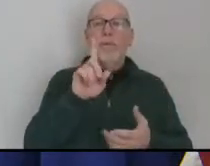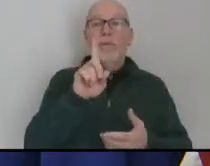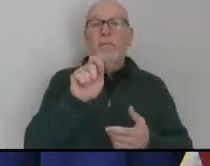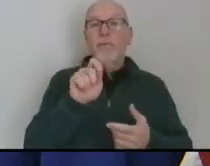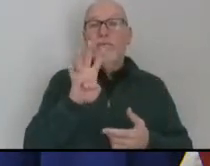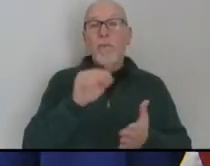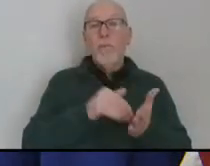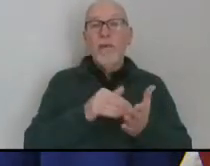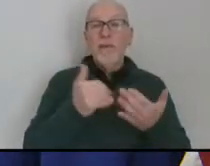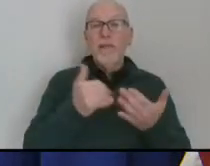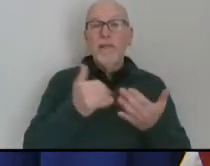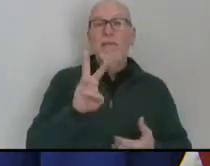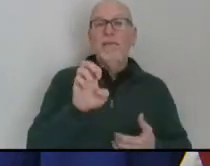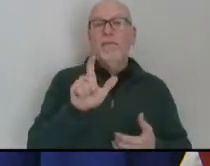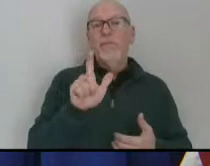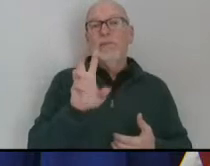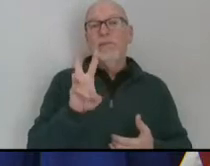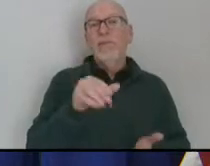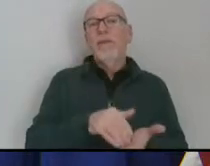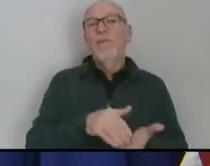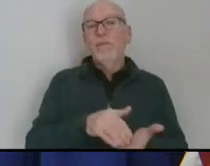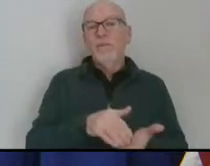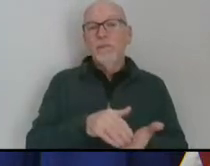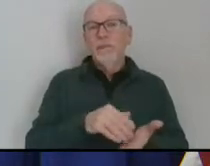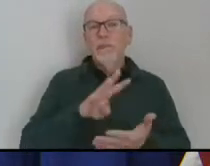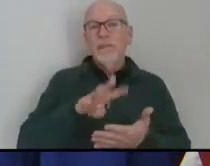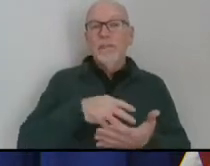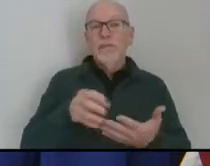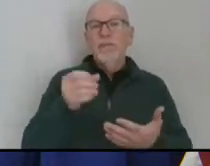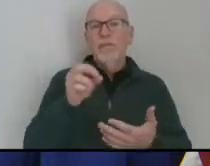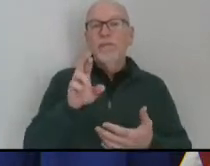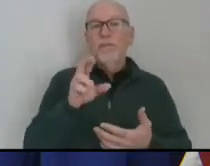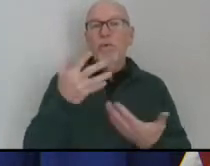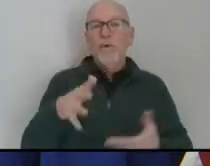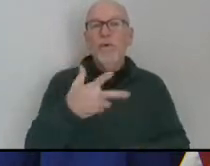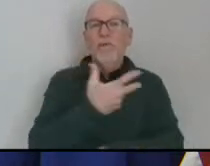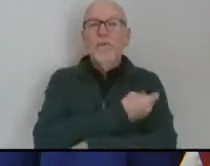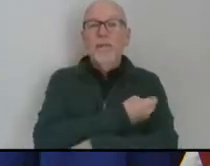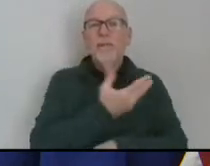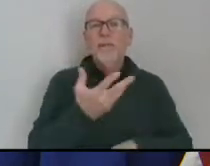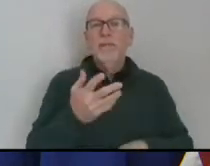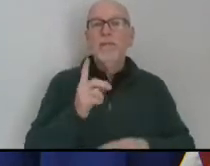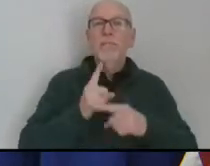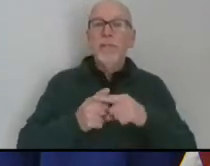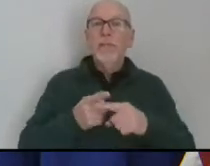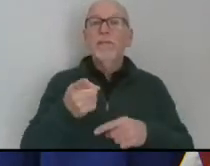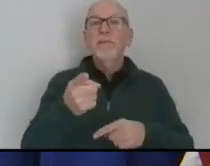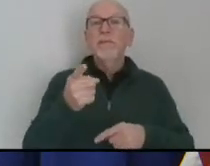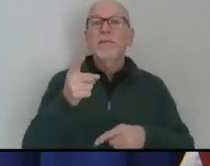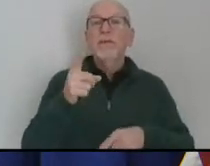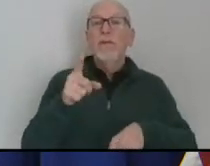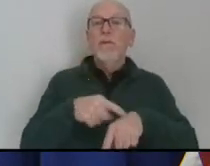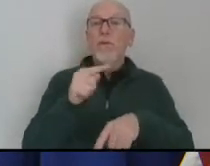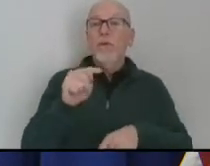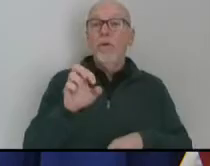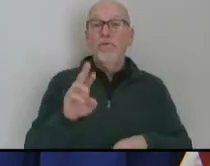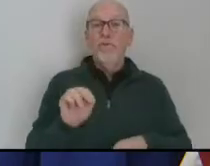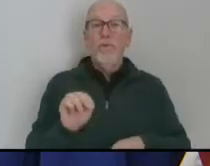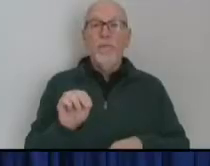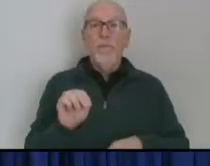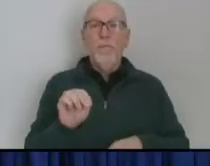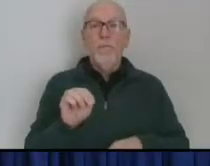at 626,000 scheduled or already vaccinated. Plus, by the way, the long-term